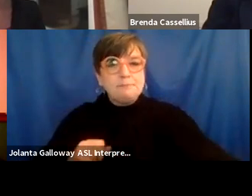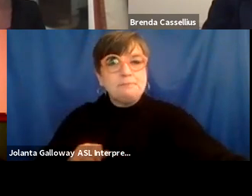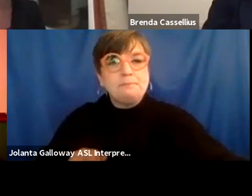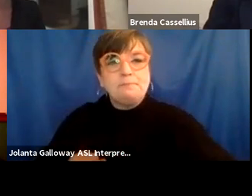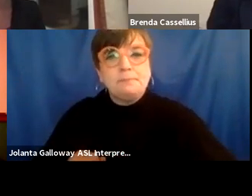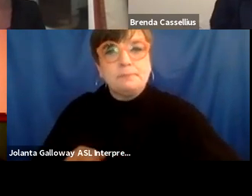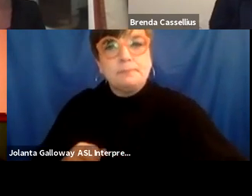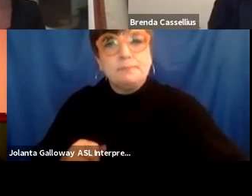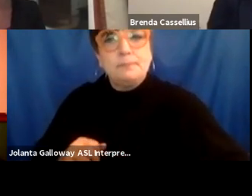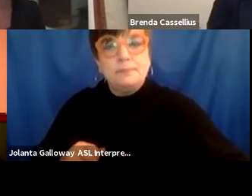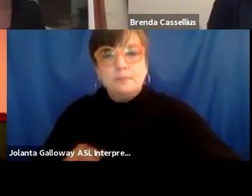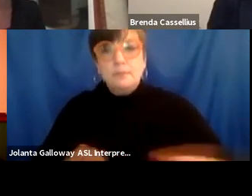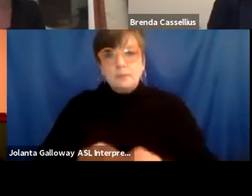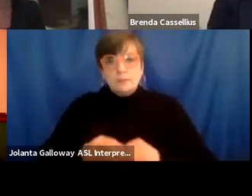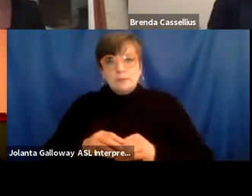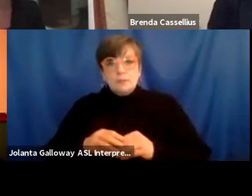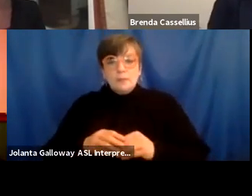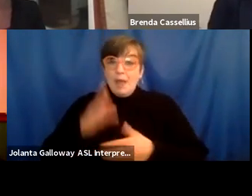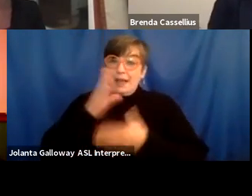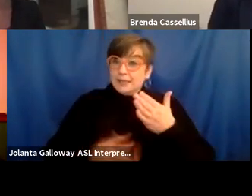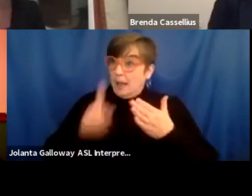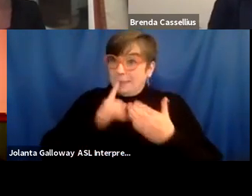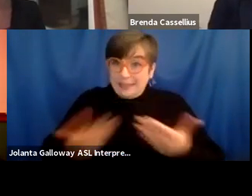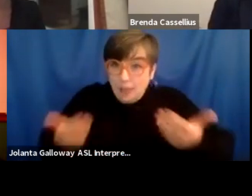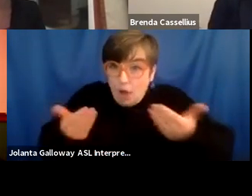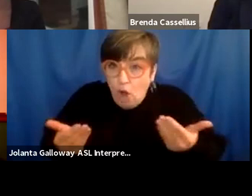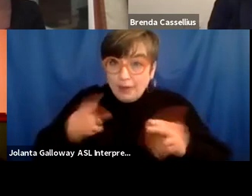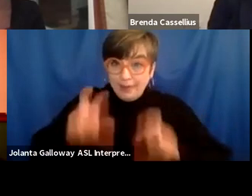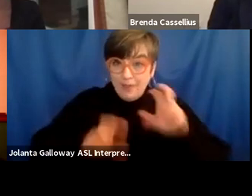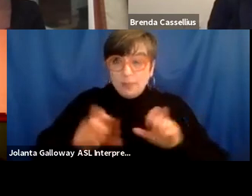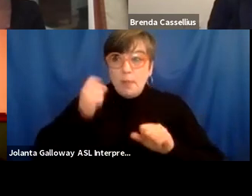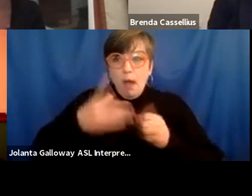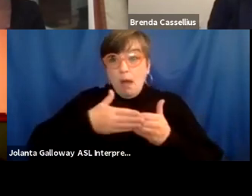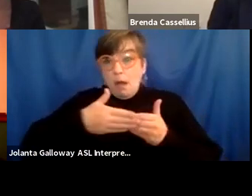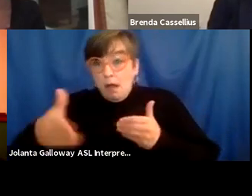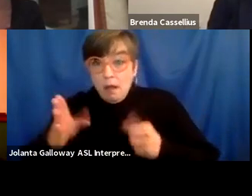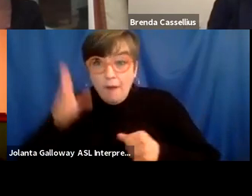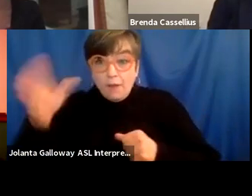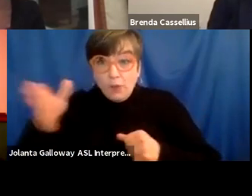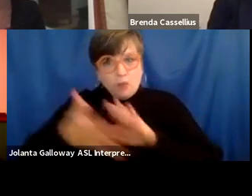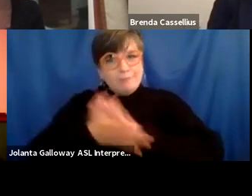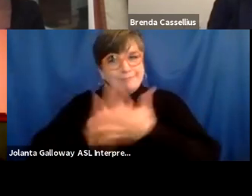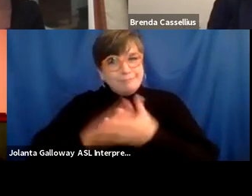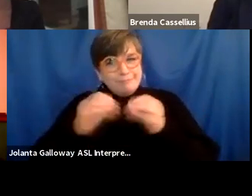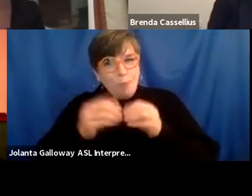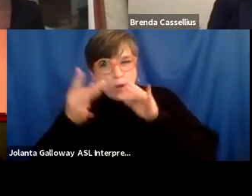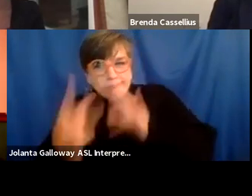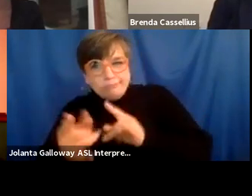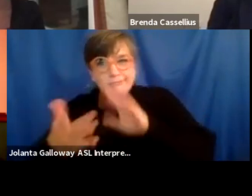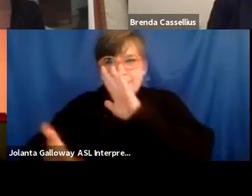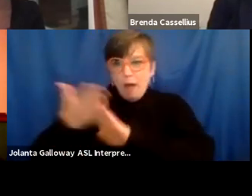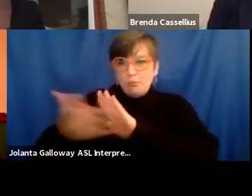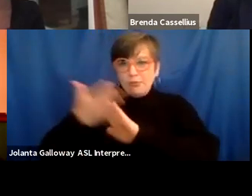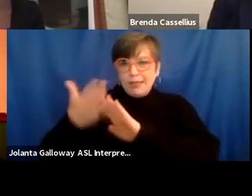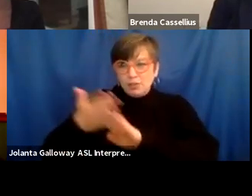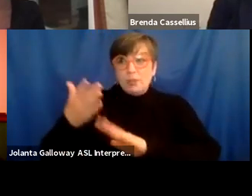it is an investment now with a commitment to future efficiencies in operations, but that allows us to lower